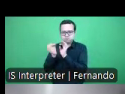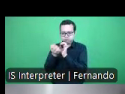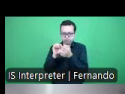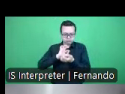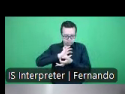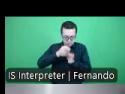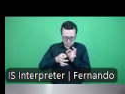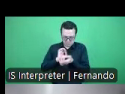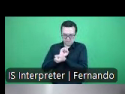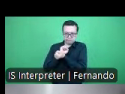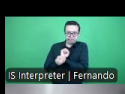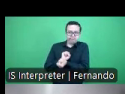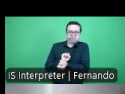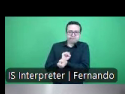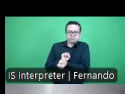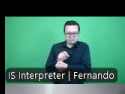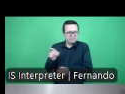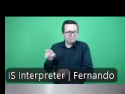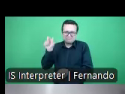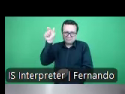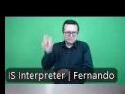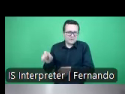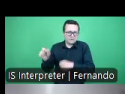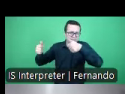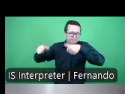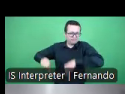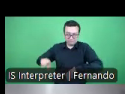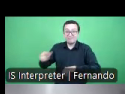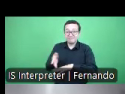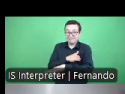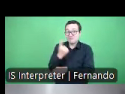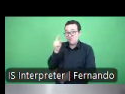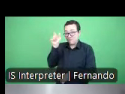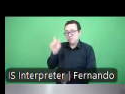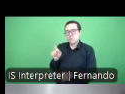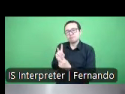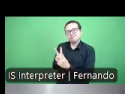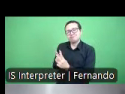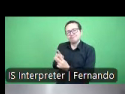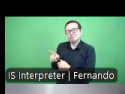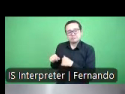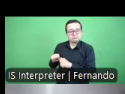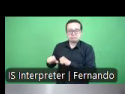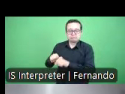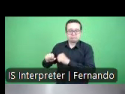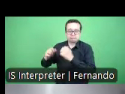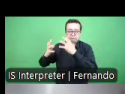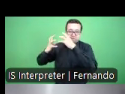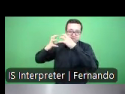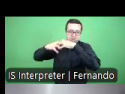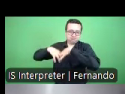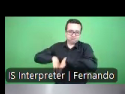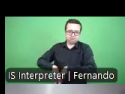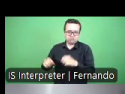tersebut, that place masa for tens produktifnya of hilang, years. dan So he kemudian lost his apa productivity namanya years, right? hak dia untuk